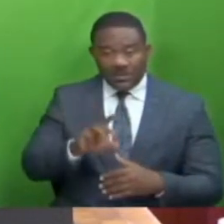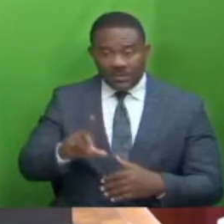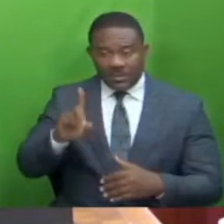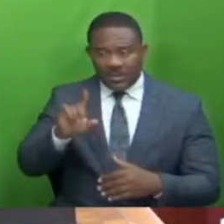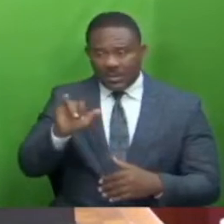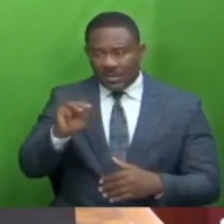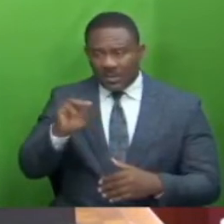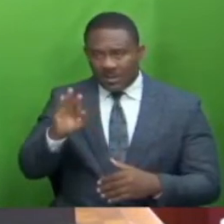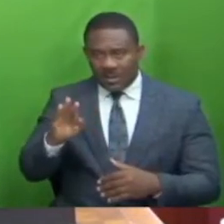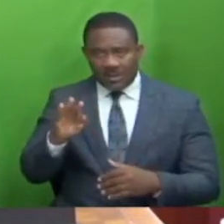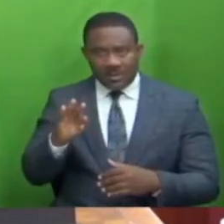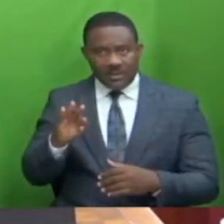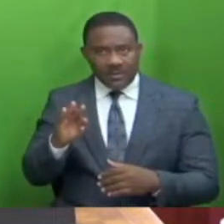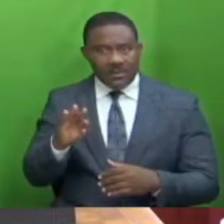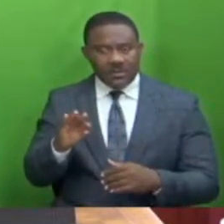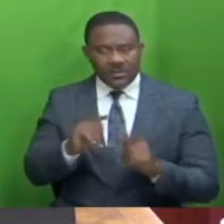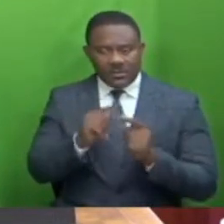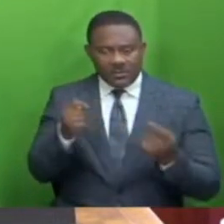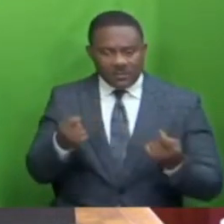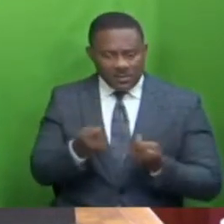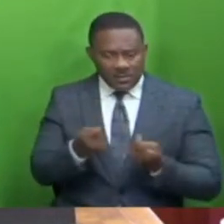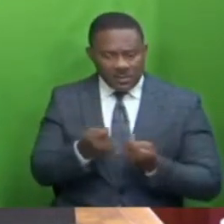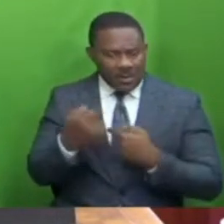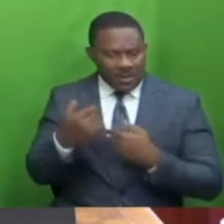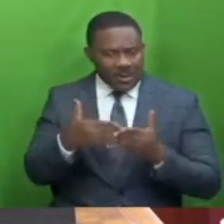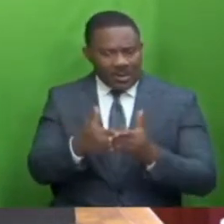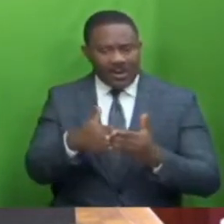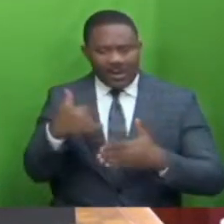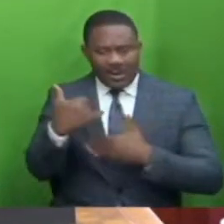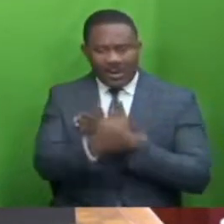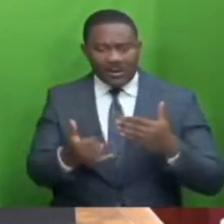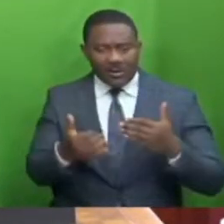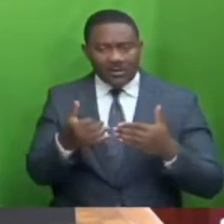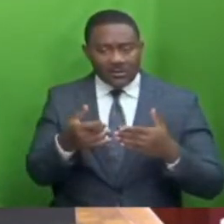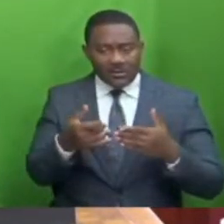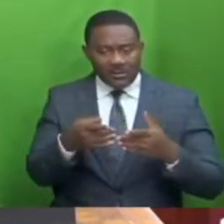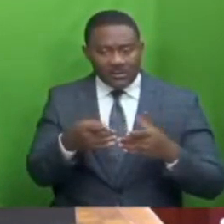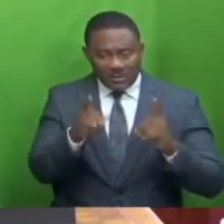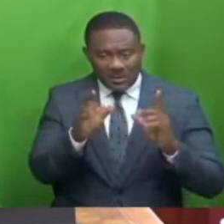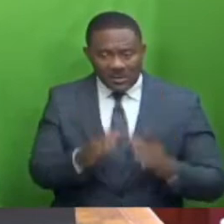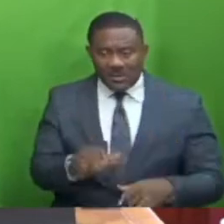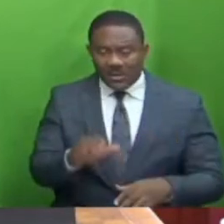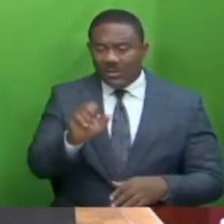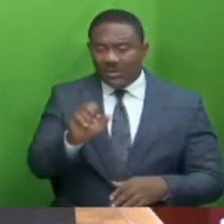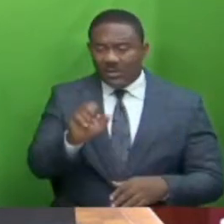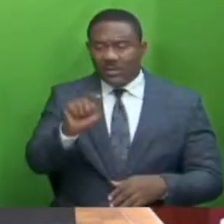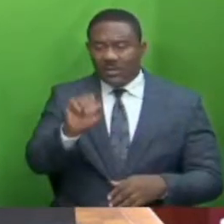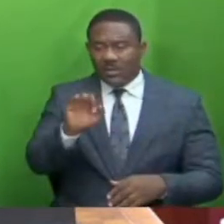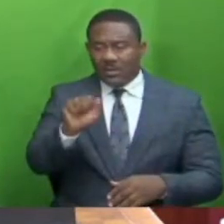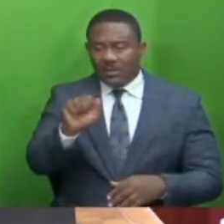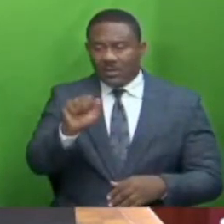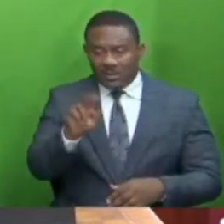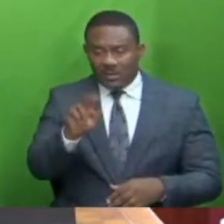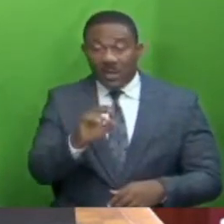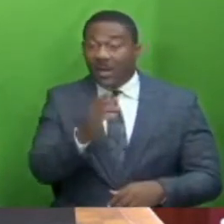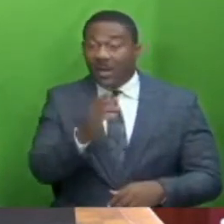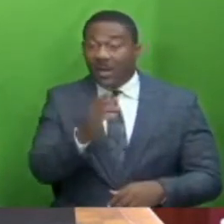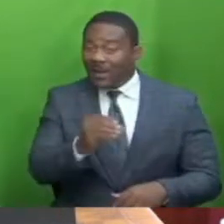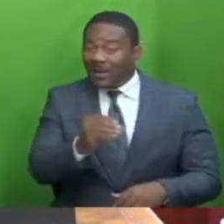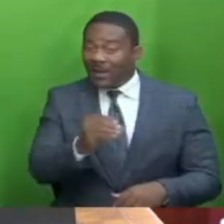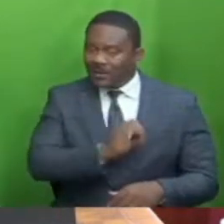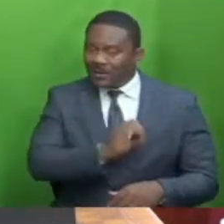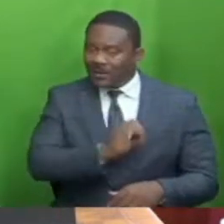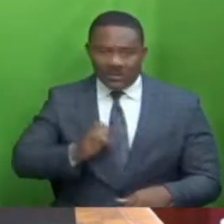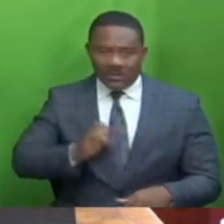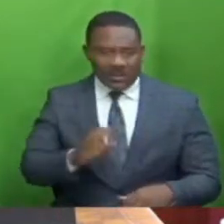IMF, a team led by its Country Director, Stefan Roder, and the Executive Board for providing the